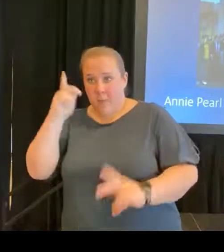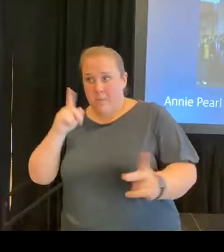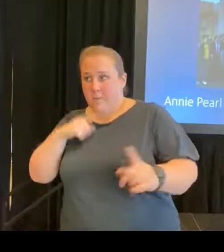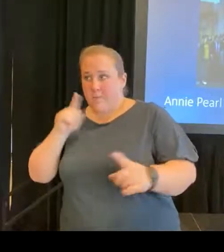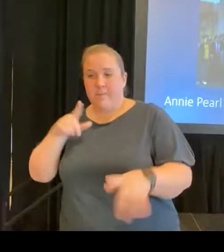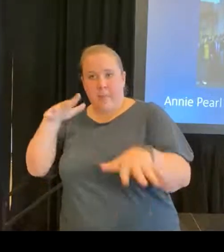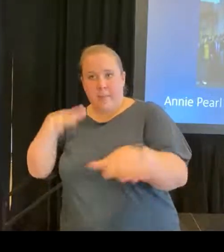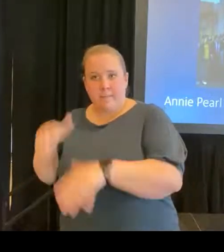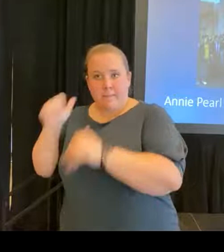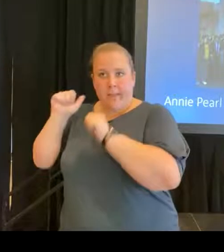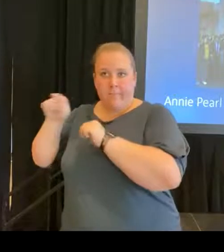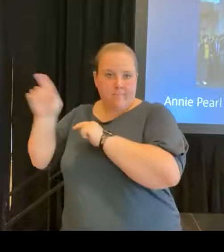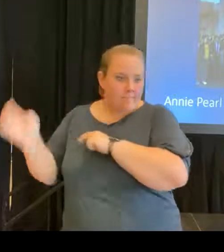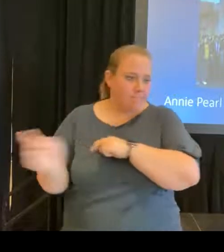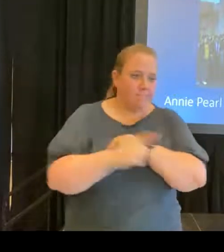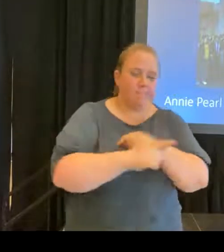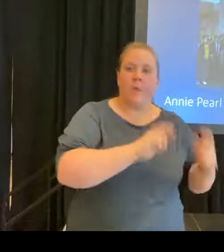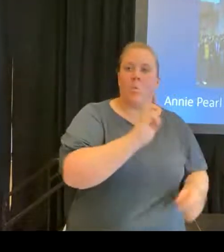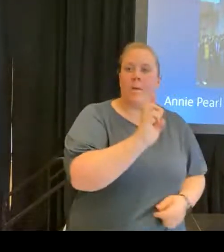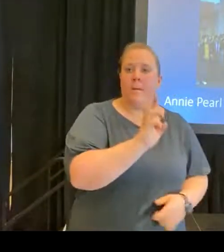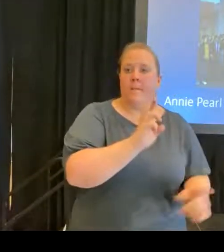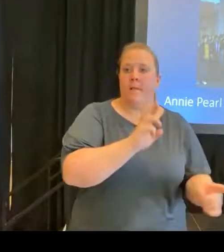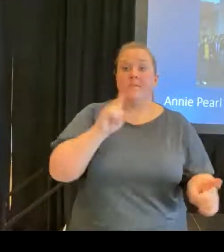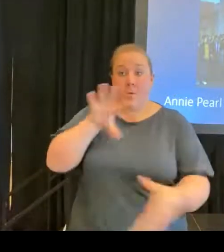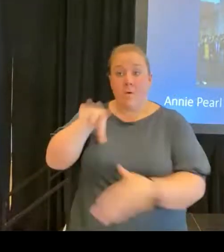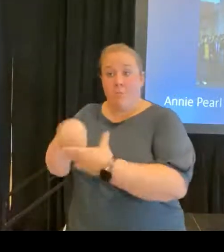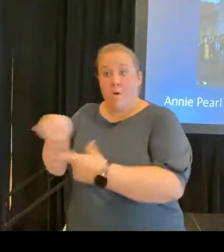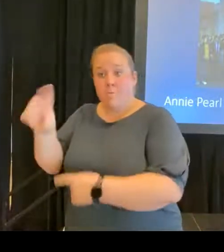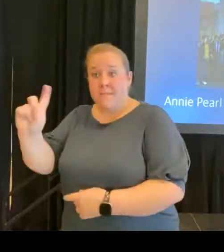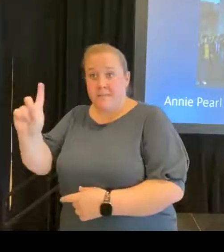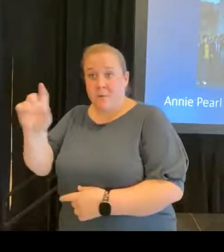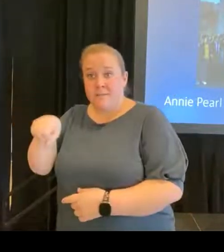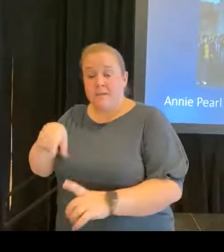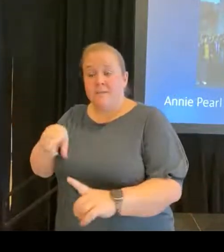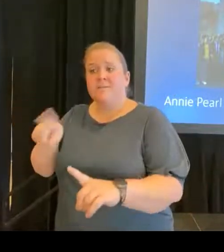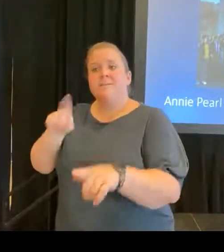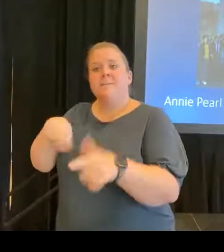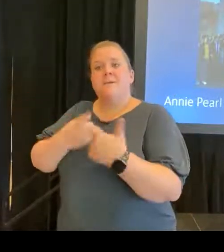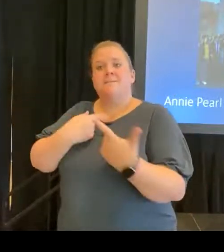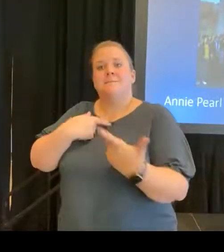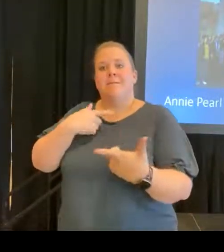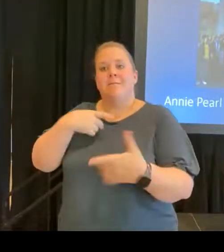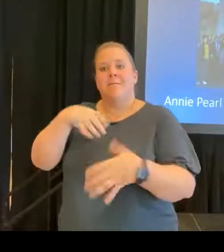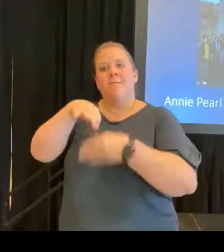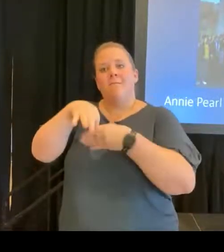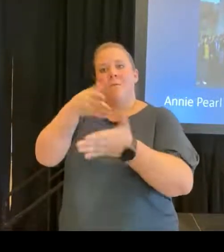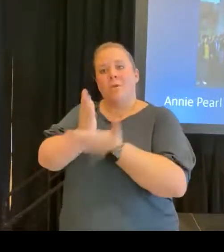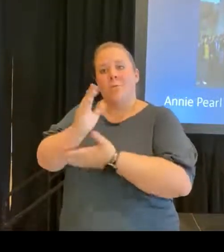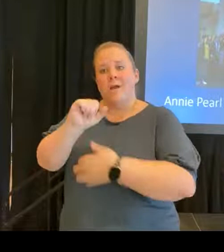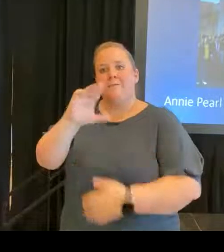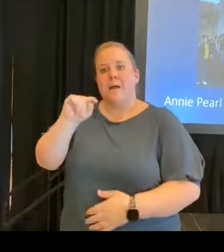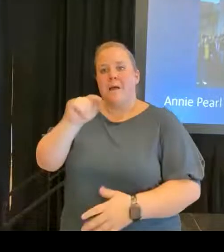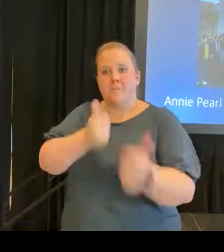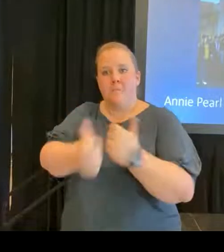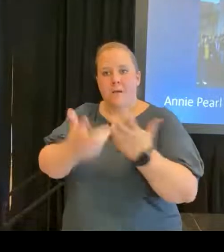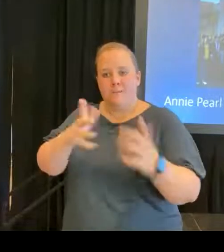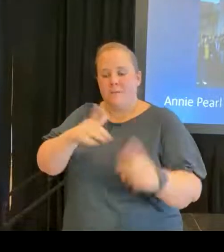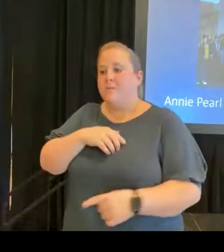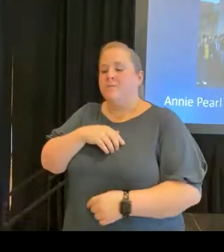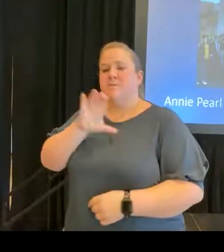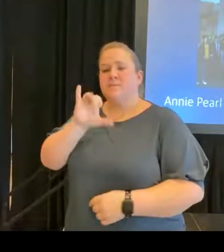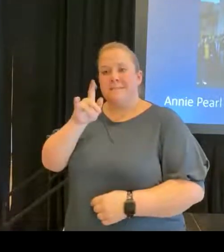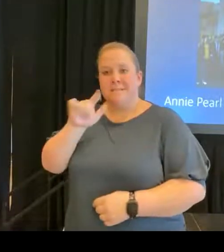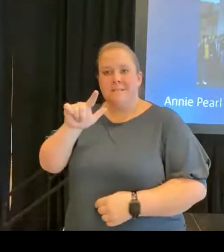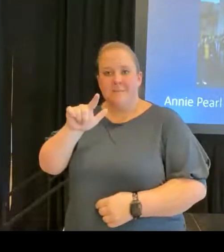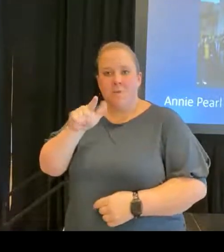the Democratic Party. They were part of the Democratic Party at first, until we got the Voting Rights Act and the Civil